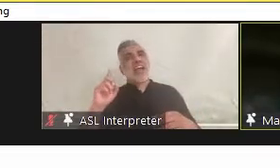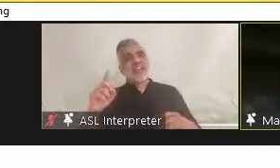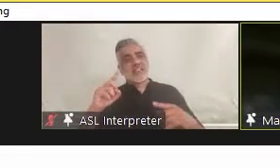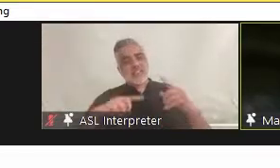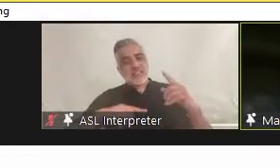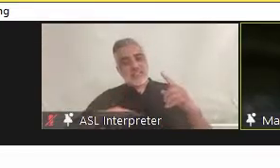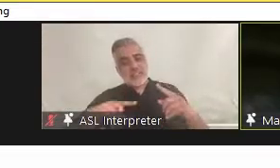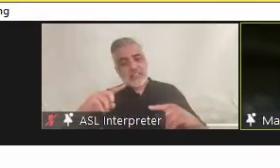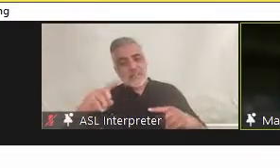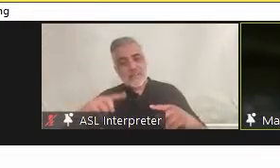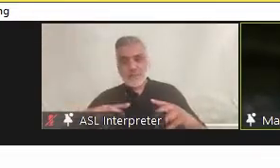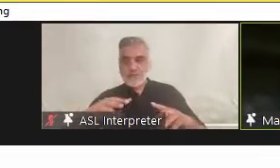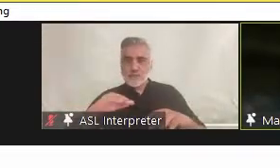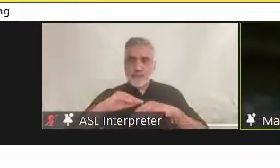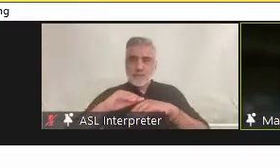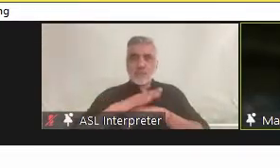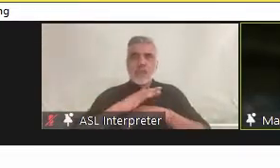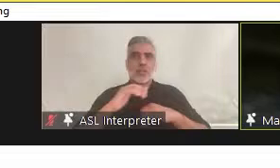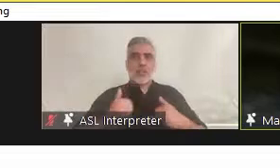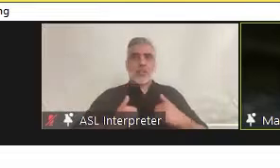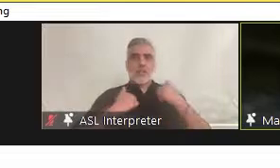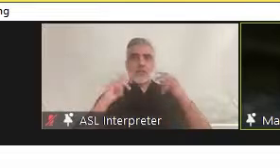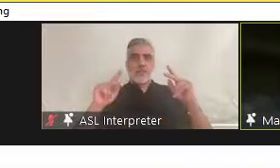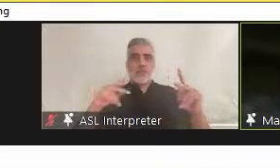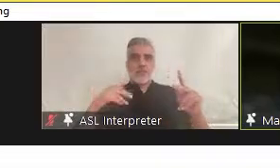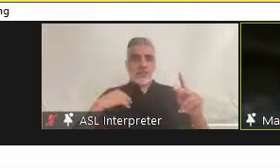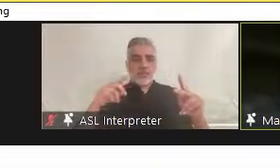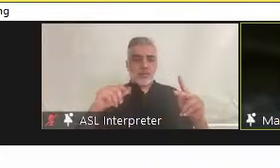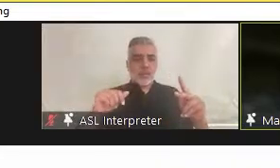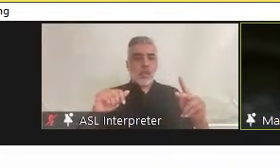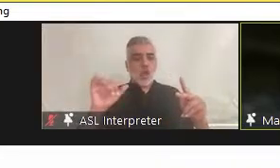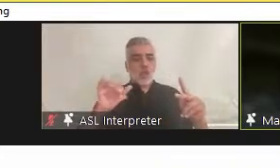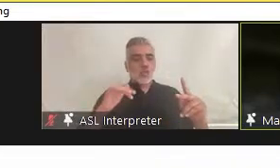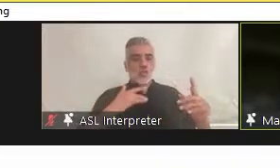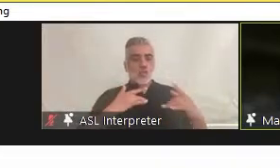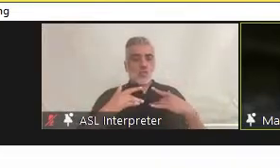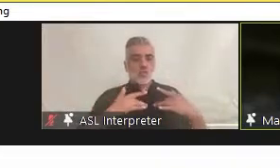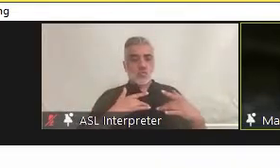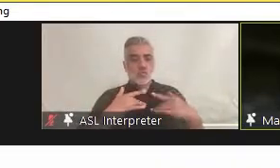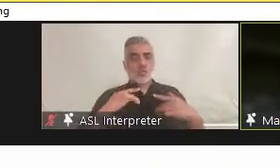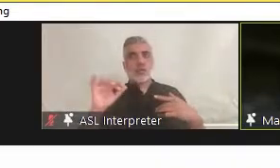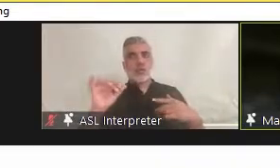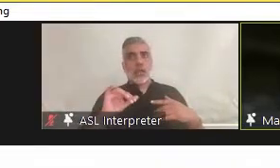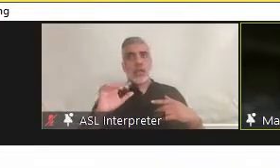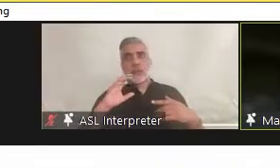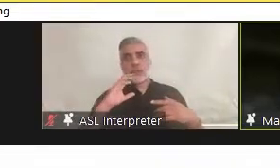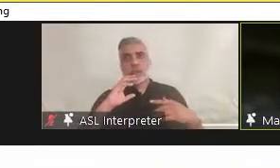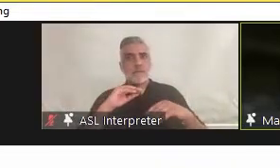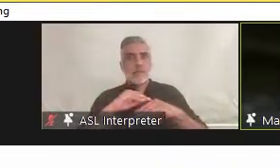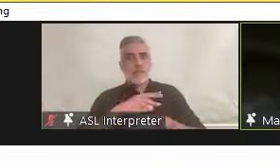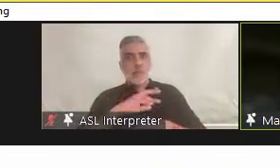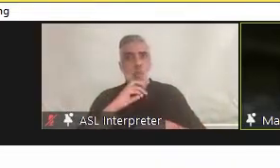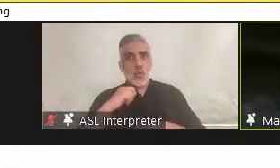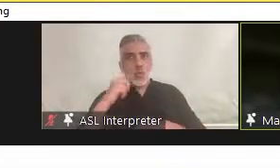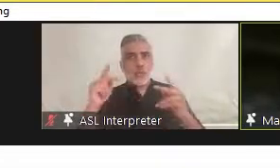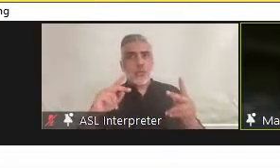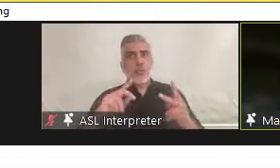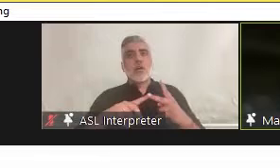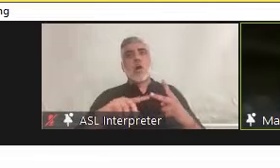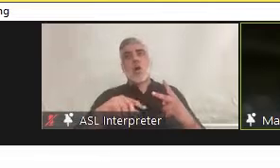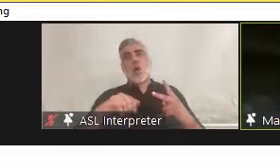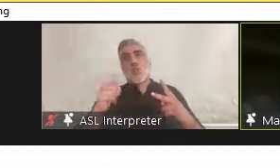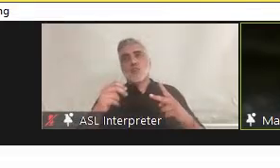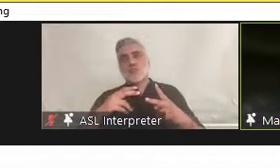implications on the lives of persons with disabilities, but also concerns other groups such as older people, persons with temporary